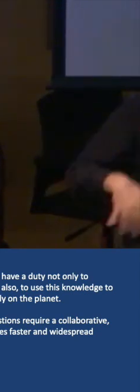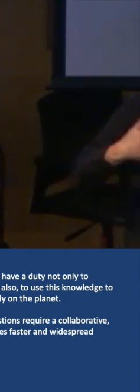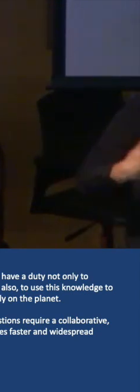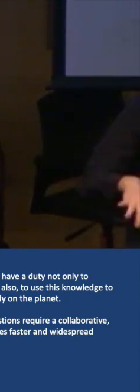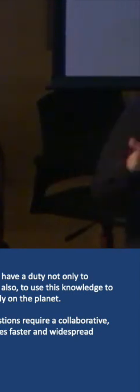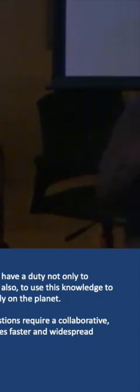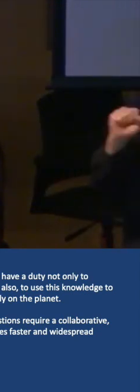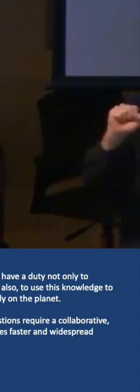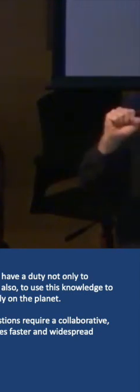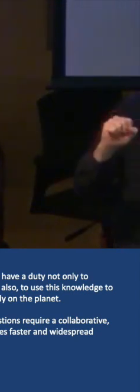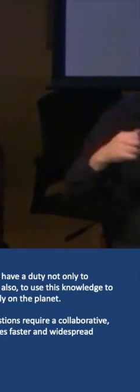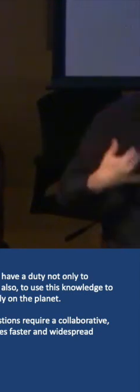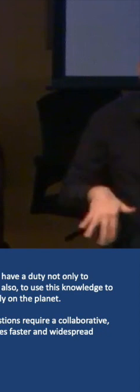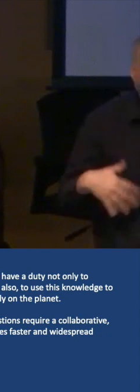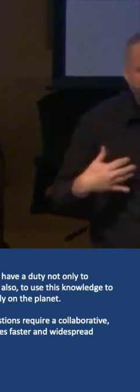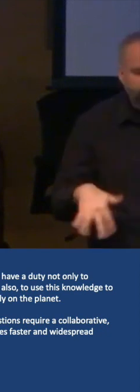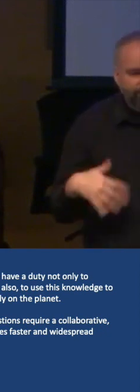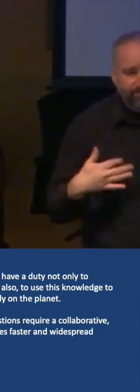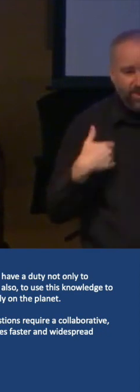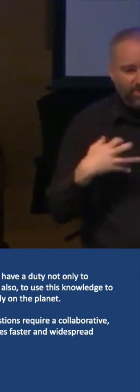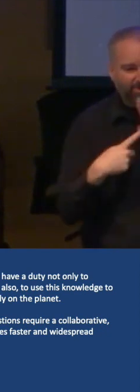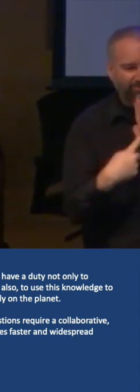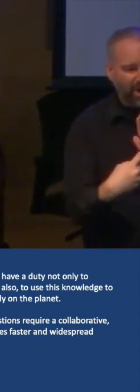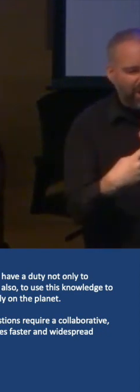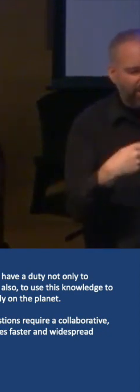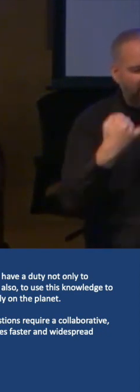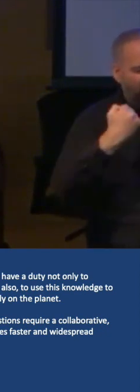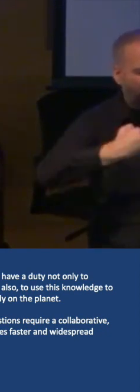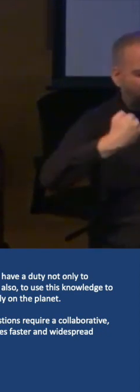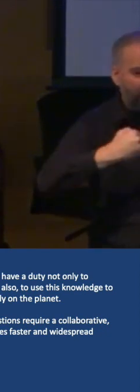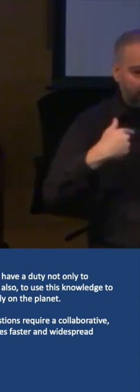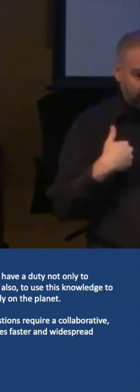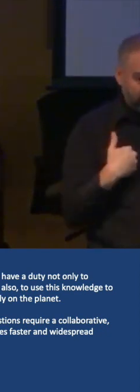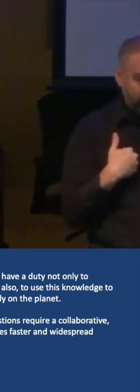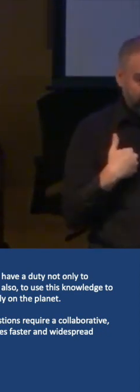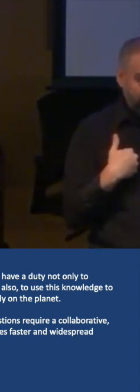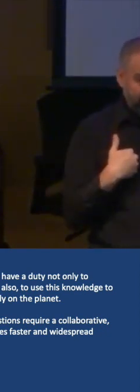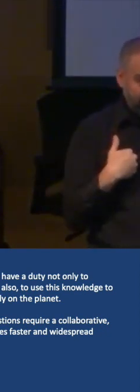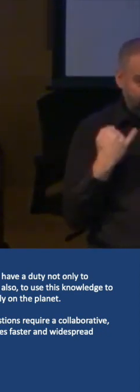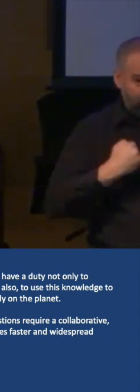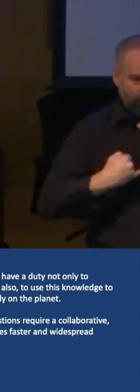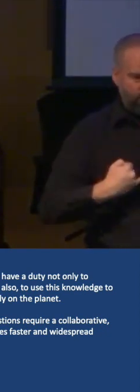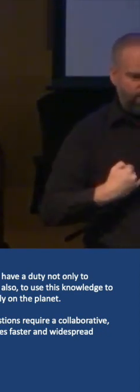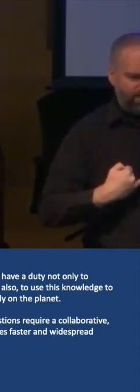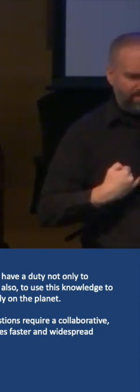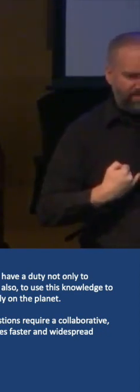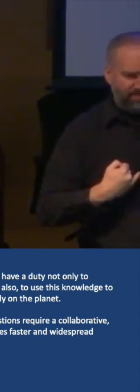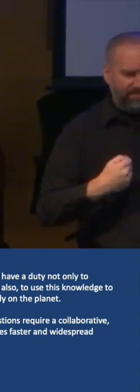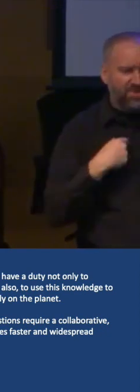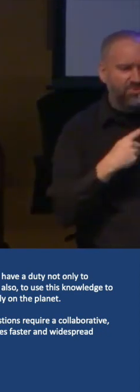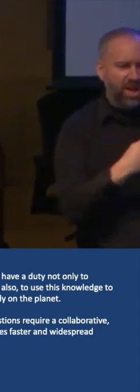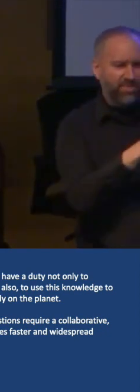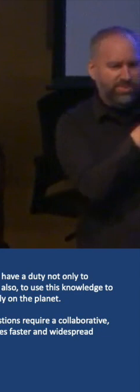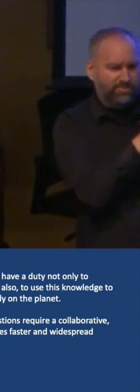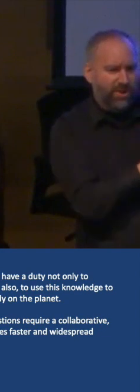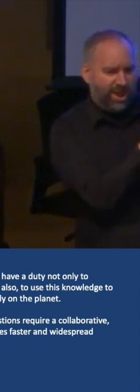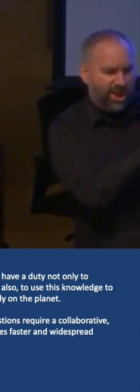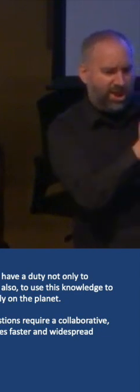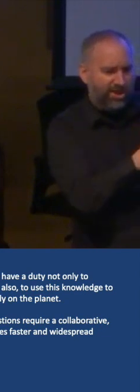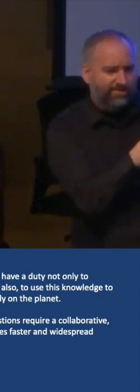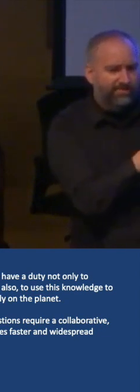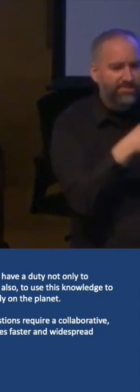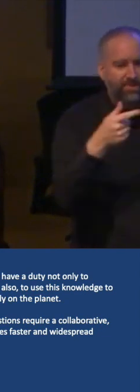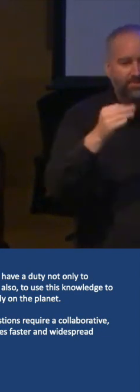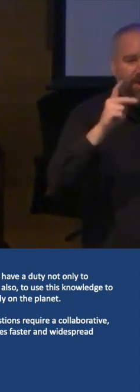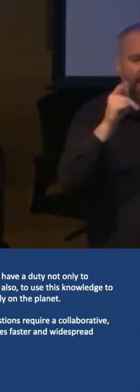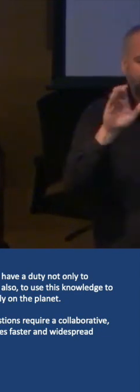piece of art. It's not done by me, so you don't have to worry, but there's a graphic artist who has